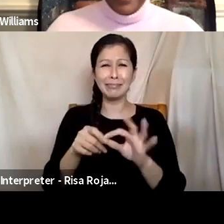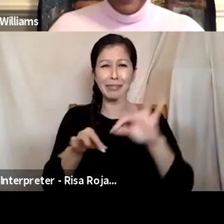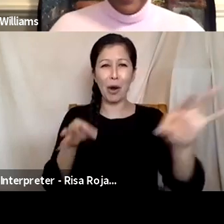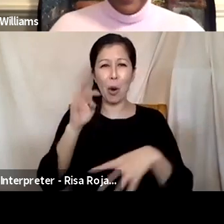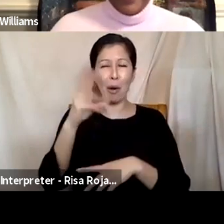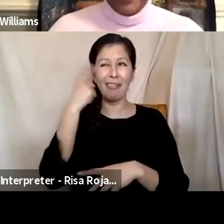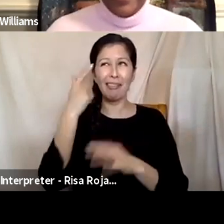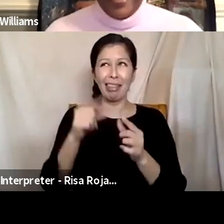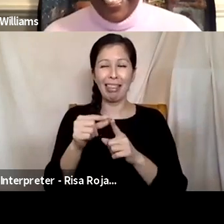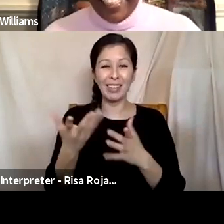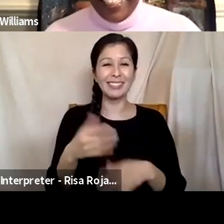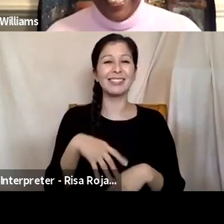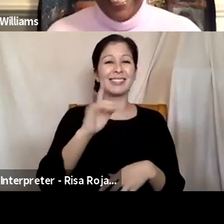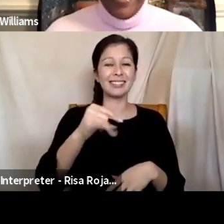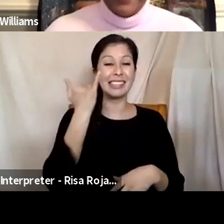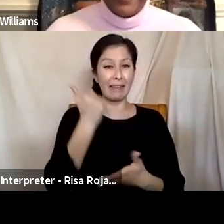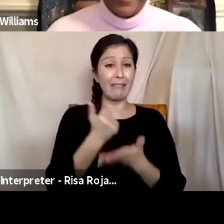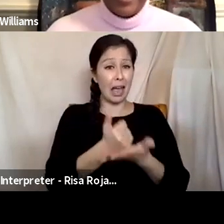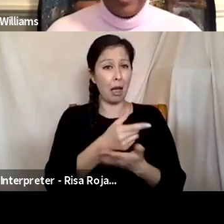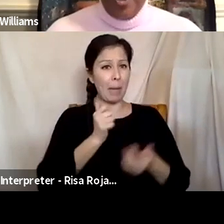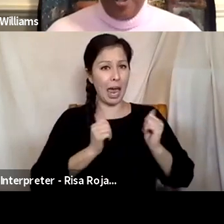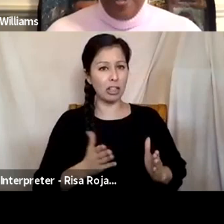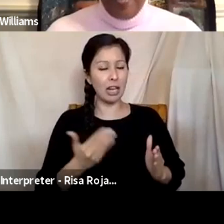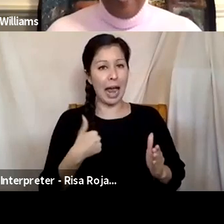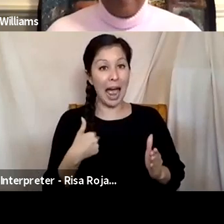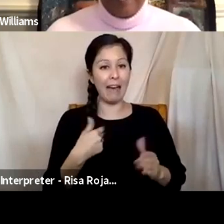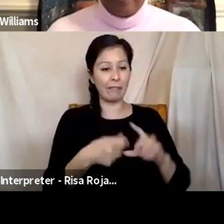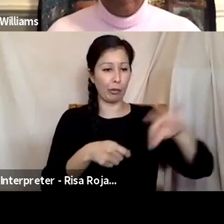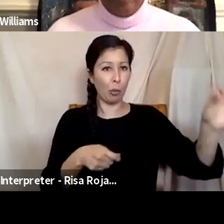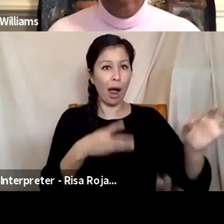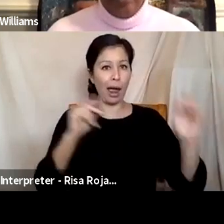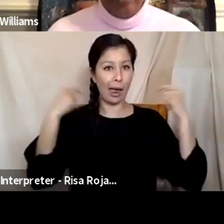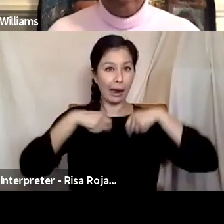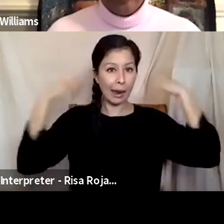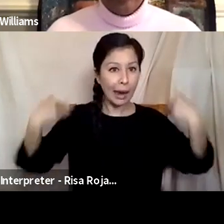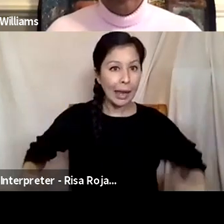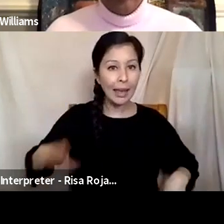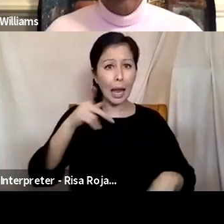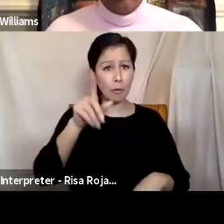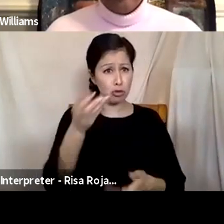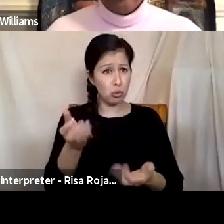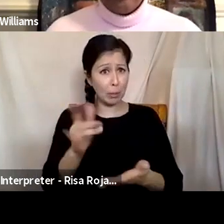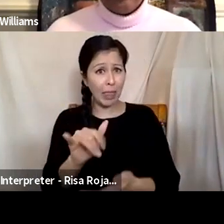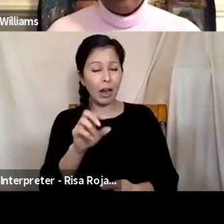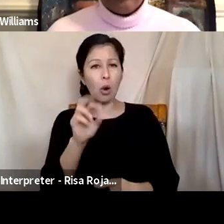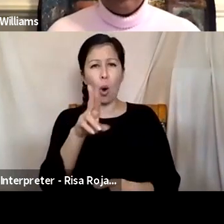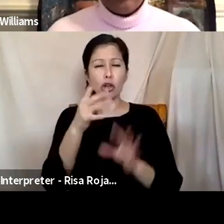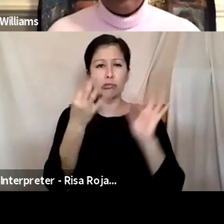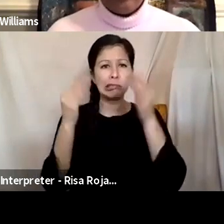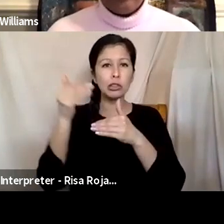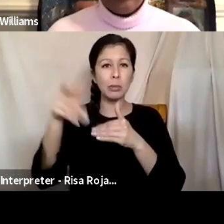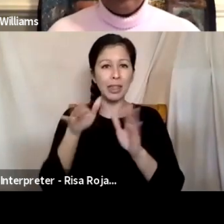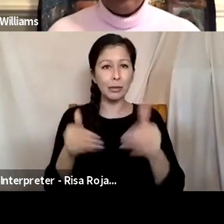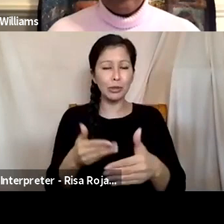not the word. If it helps the actor to have the wand and the cape, but do you recommend that, or is it distracting in